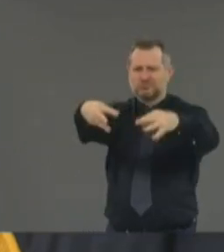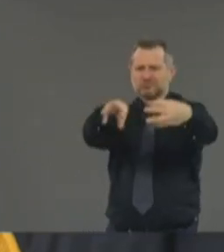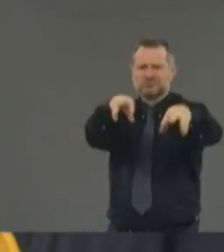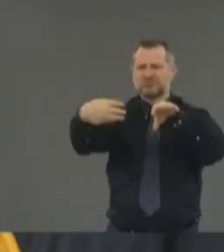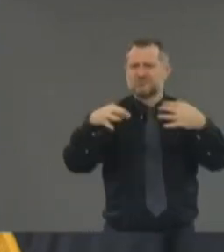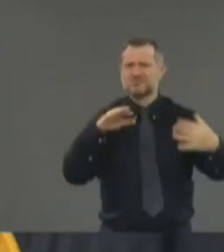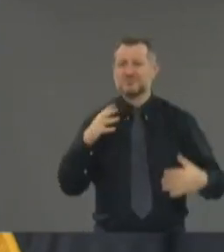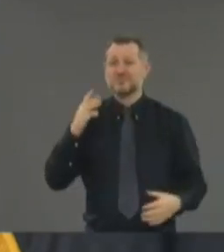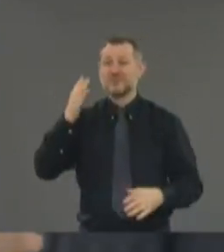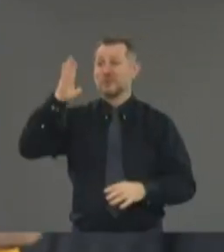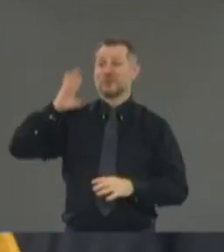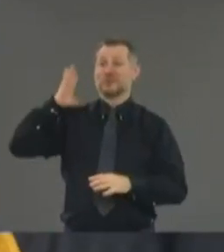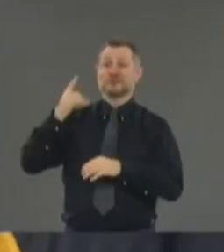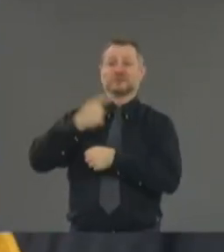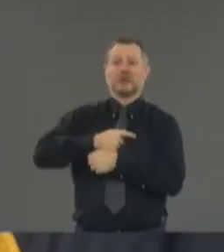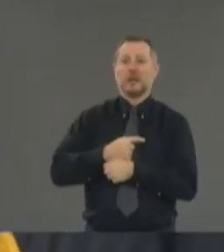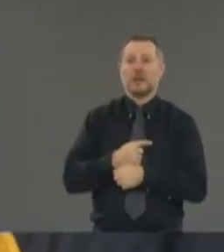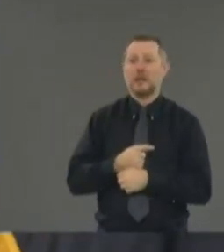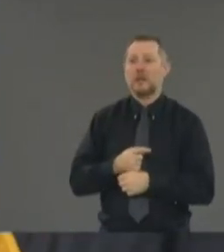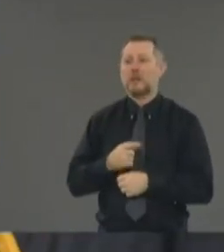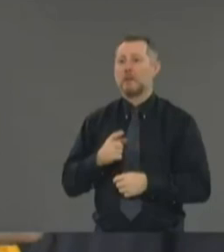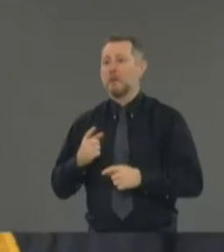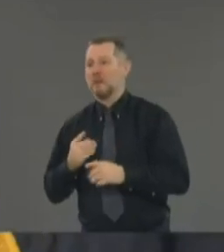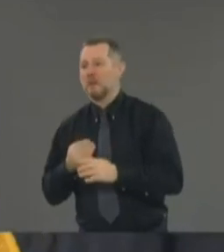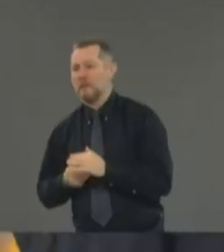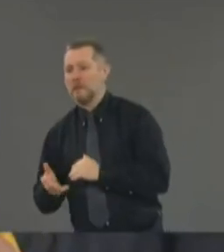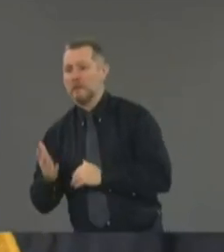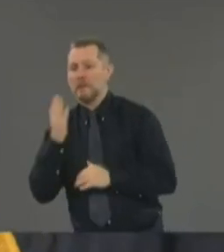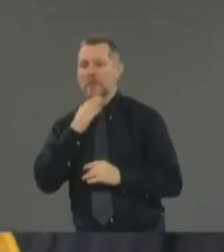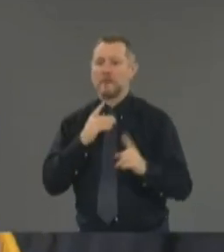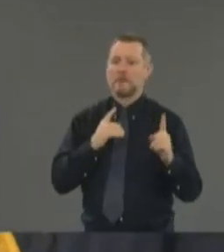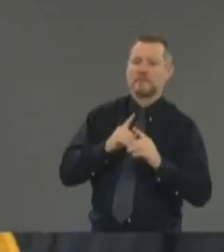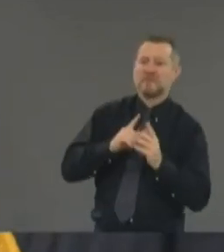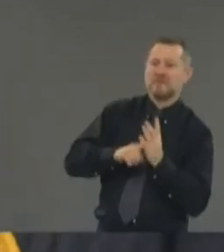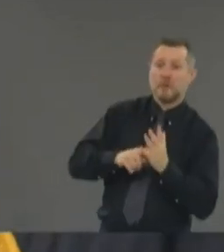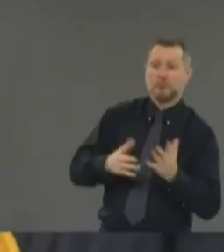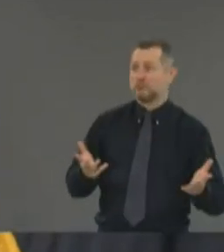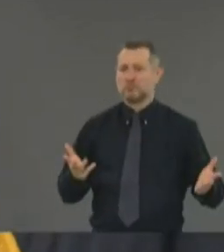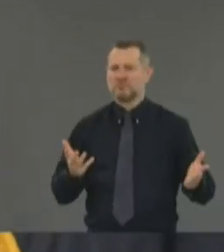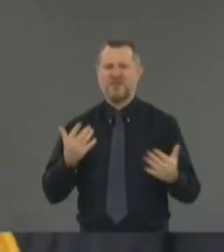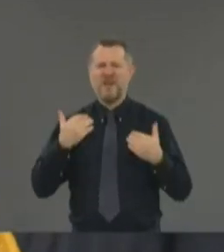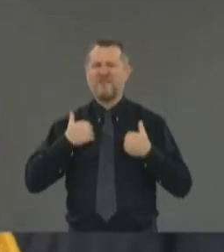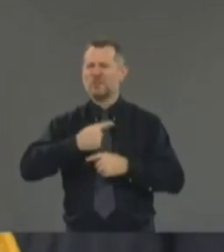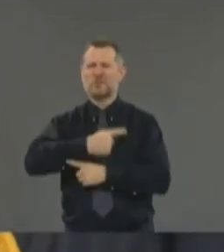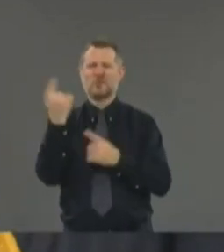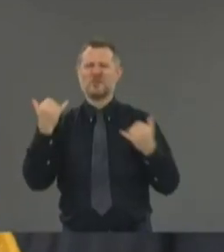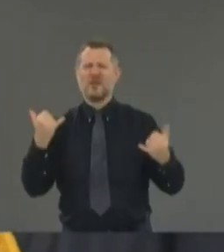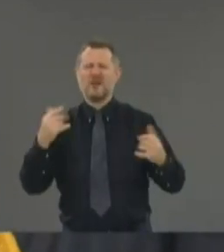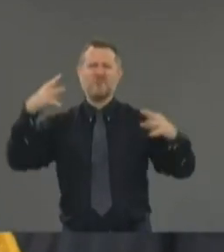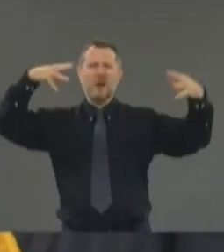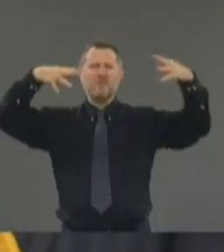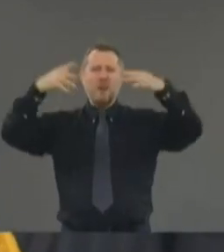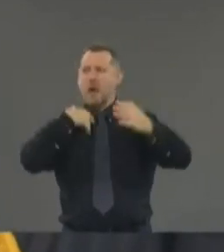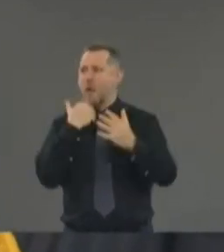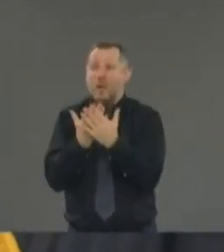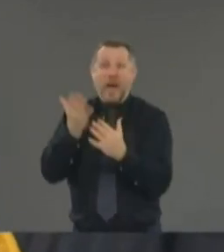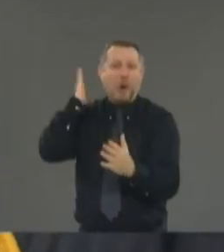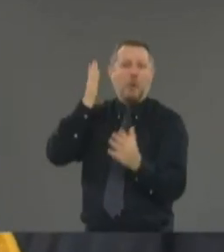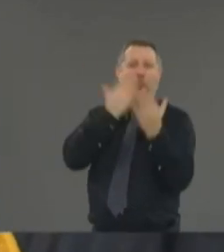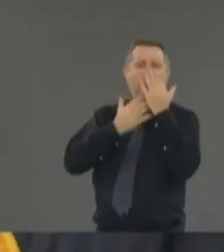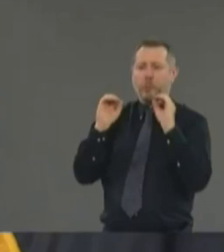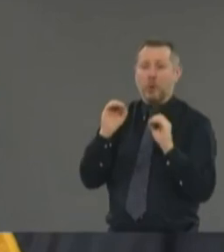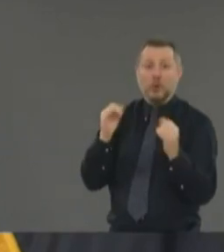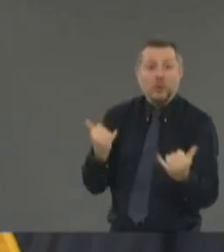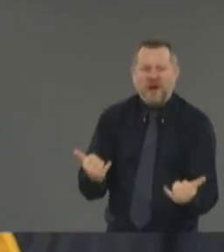had to get a tip and a rumor and this, and you had to go back. It's all on videotape. So, and I've had these